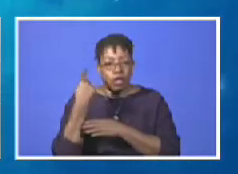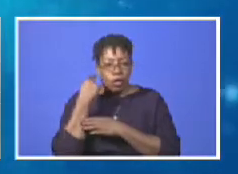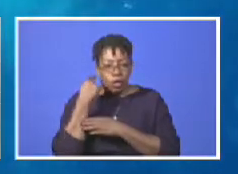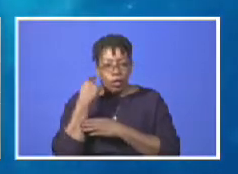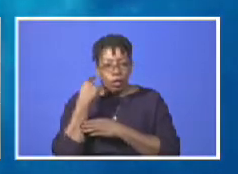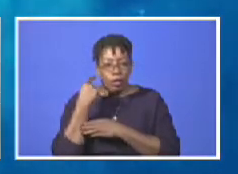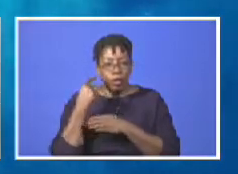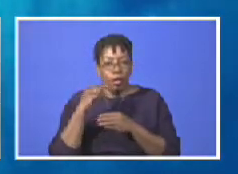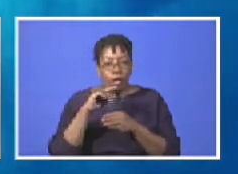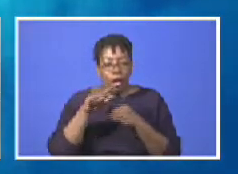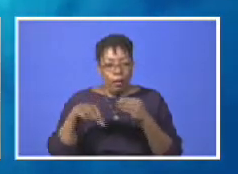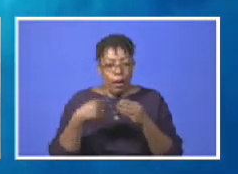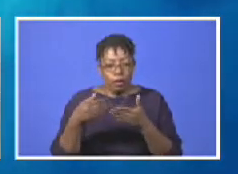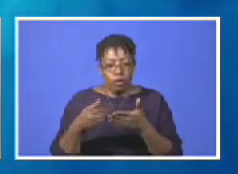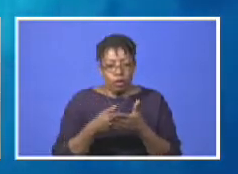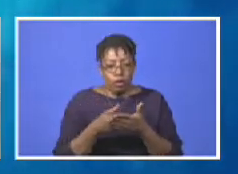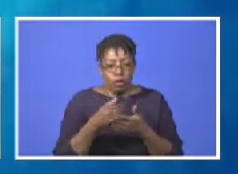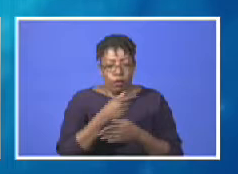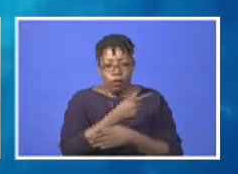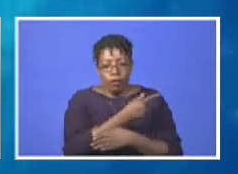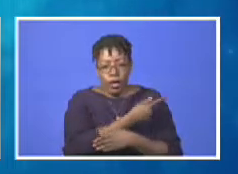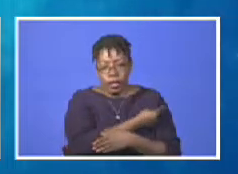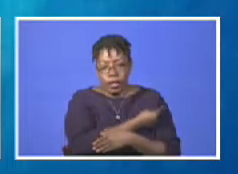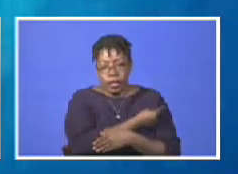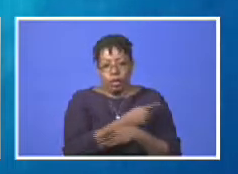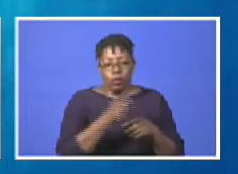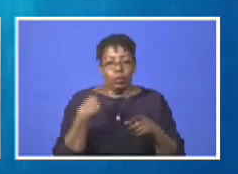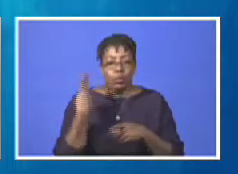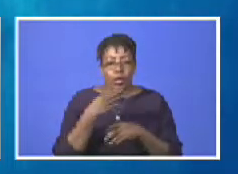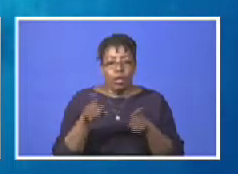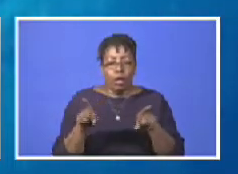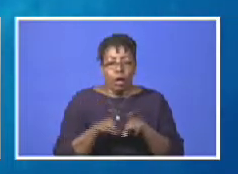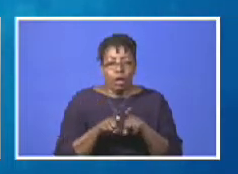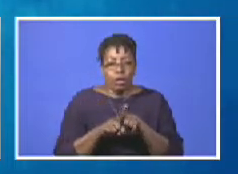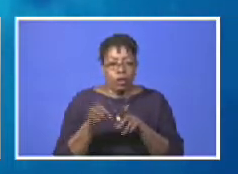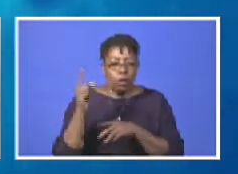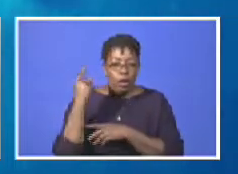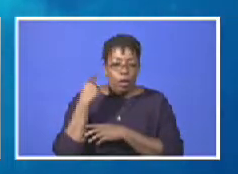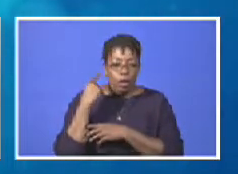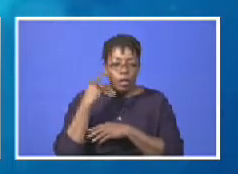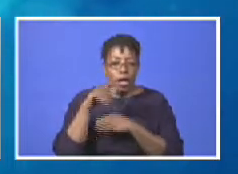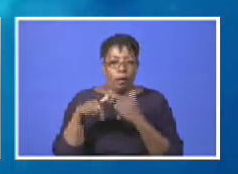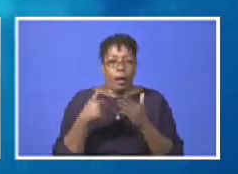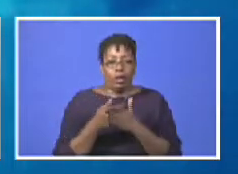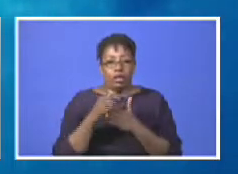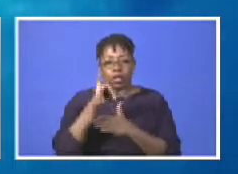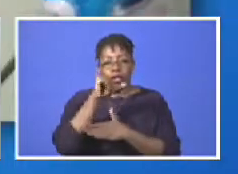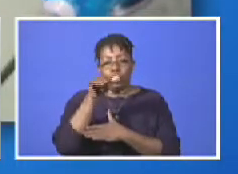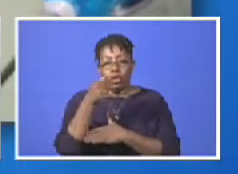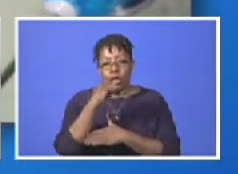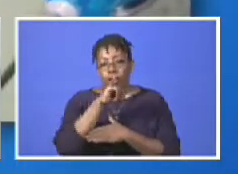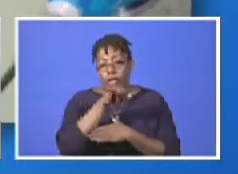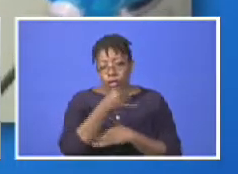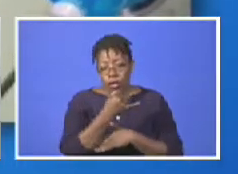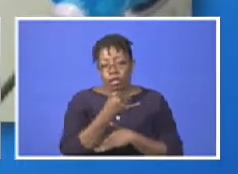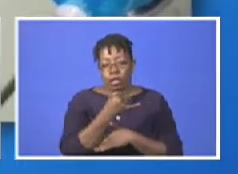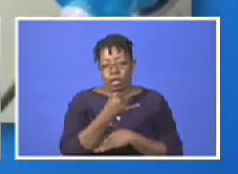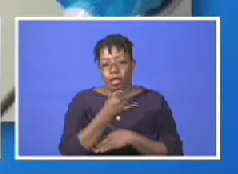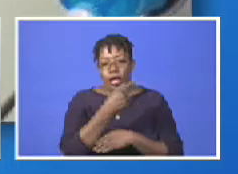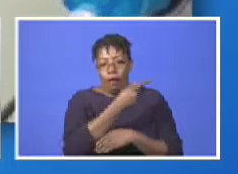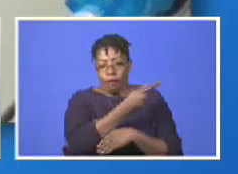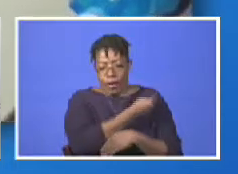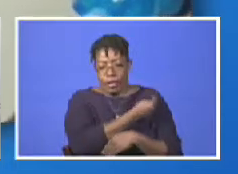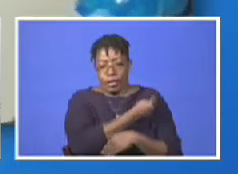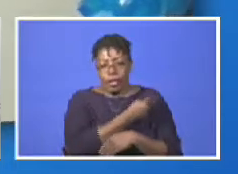Novavax vaccine, and we've also heard about the Johnson & Johnson vaccine. The Johnson &